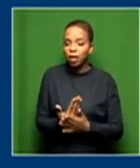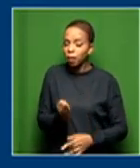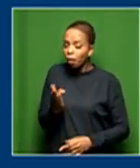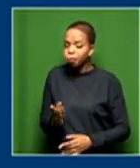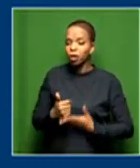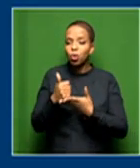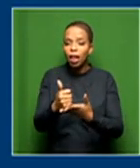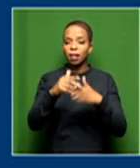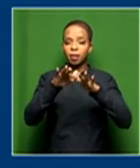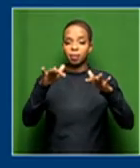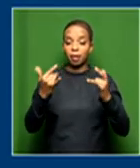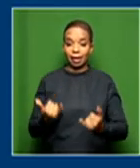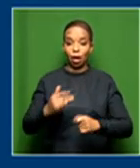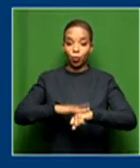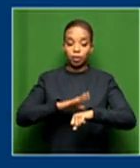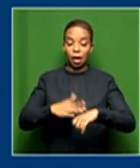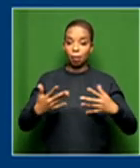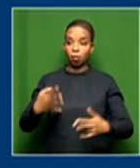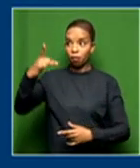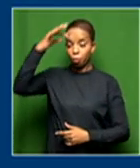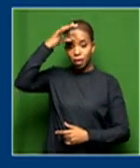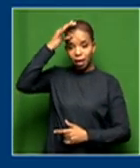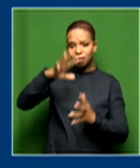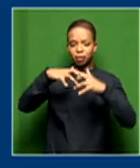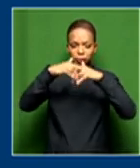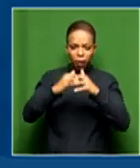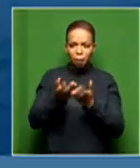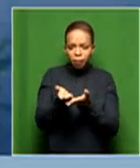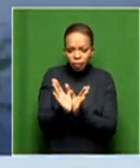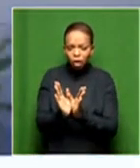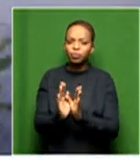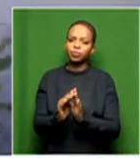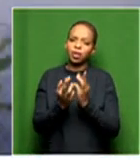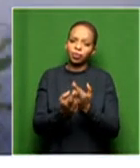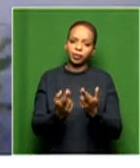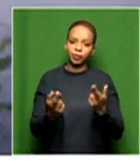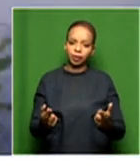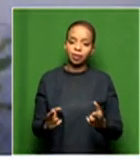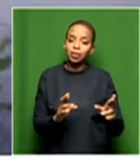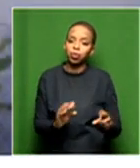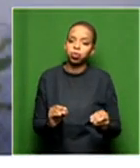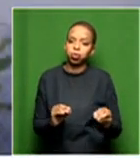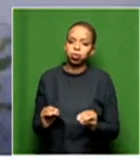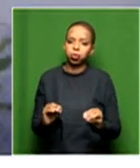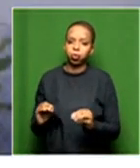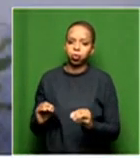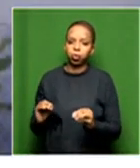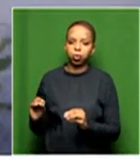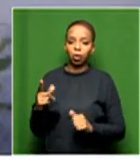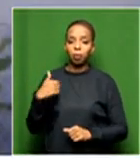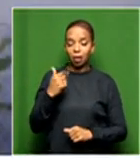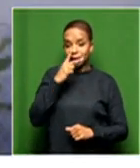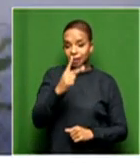it would take for the government to develop and roll out these kind of resources is going to take way too long. I see on the screen there just